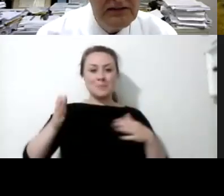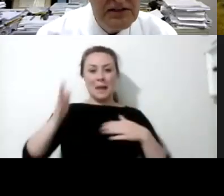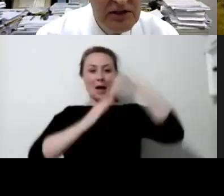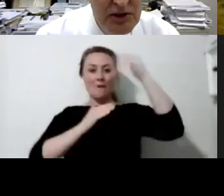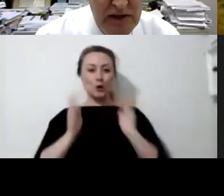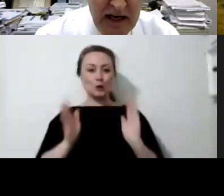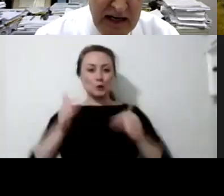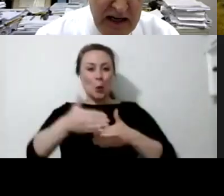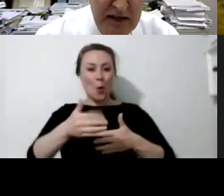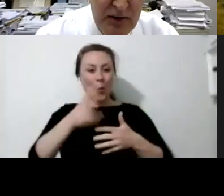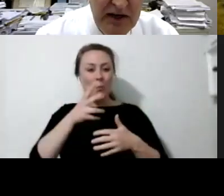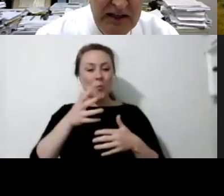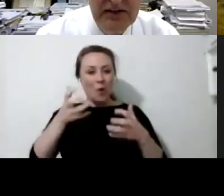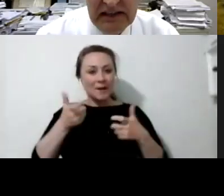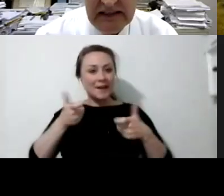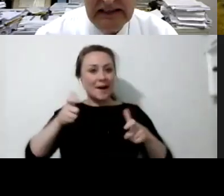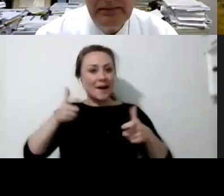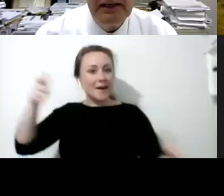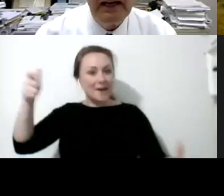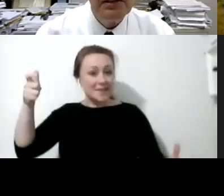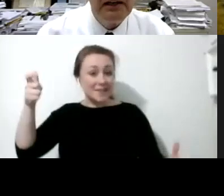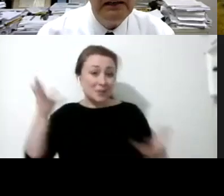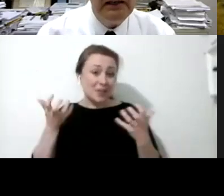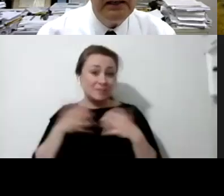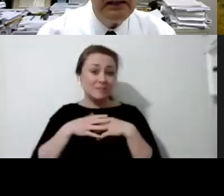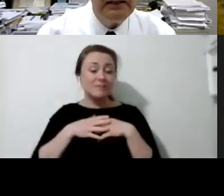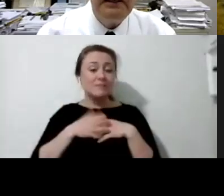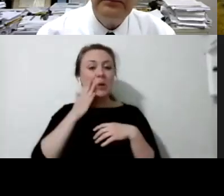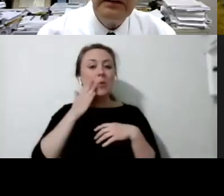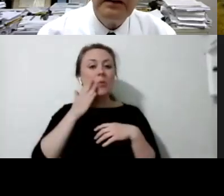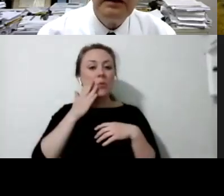I'd have to say too that I know that even InMed has a